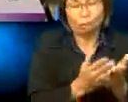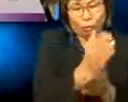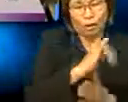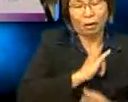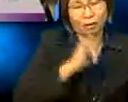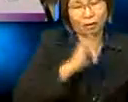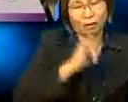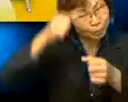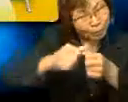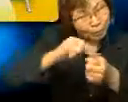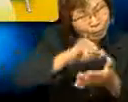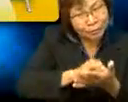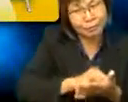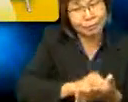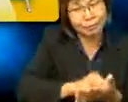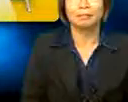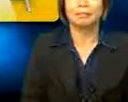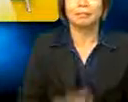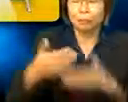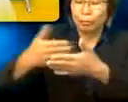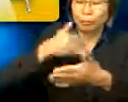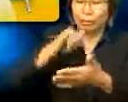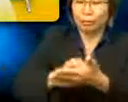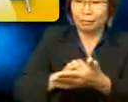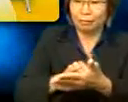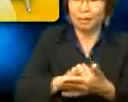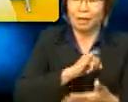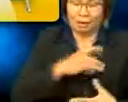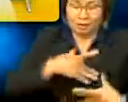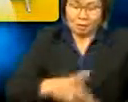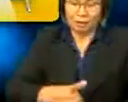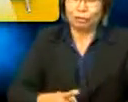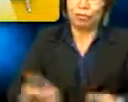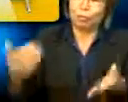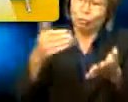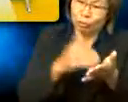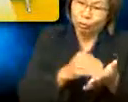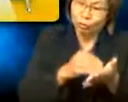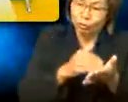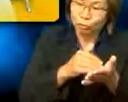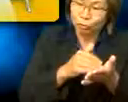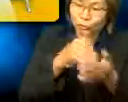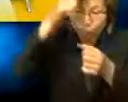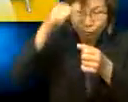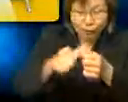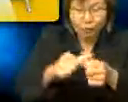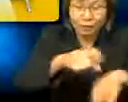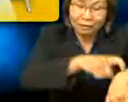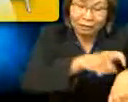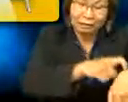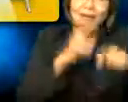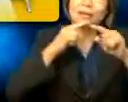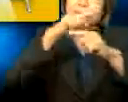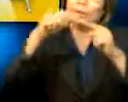that. But before that, I'd like you to also take note of the tenses when answering these type